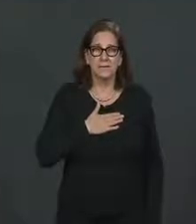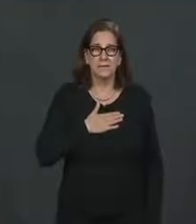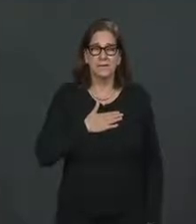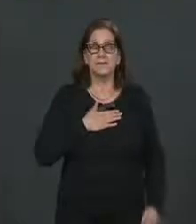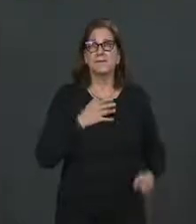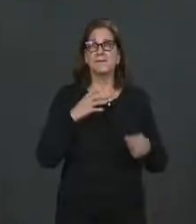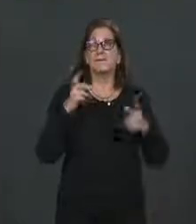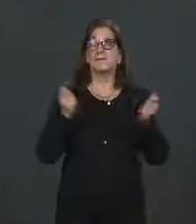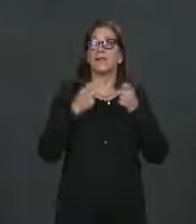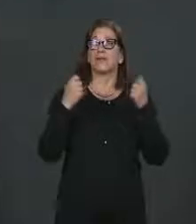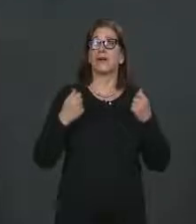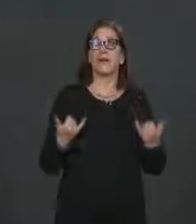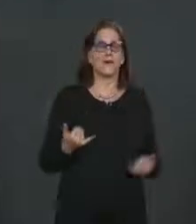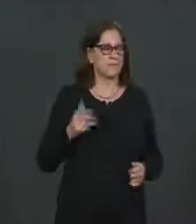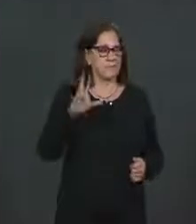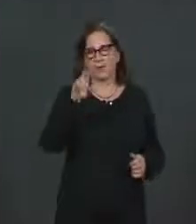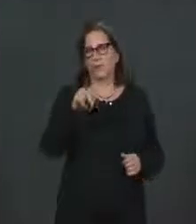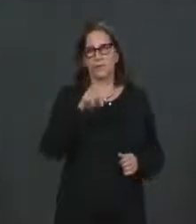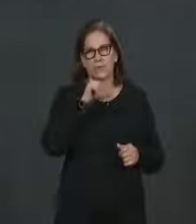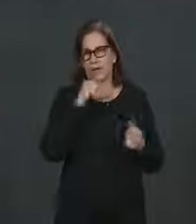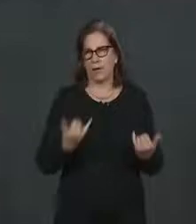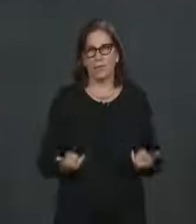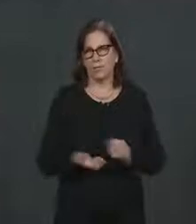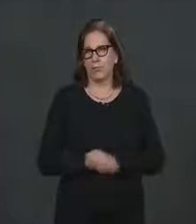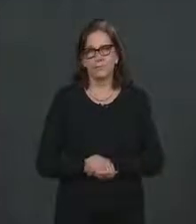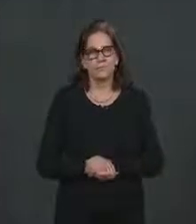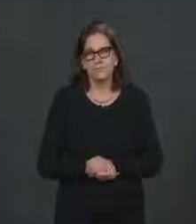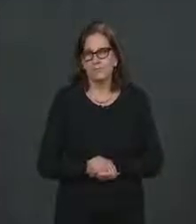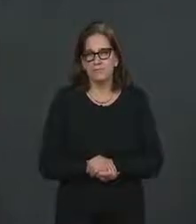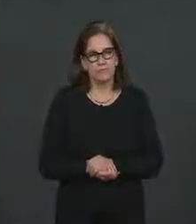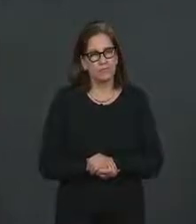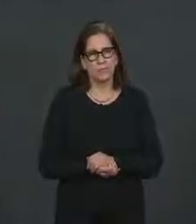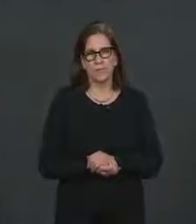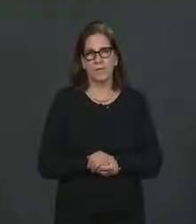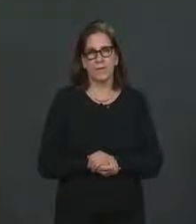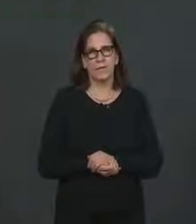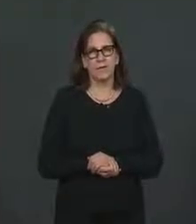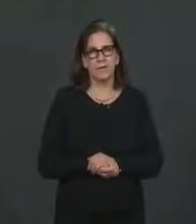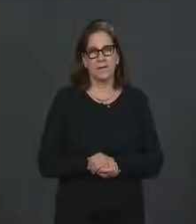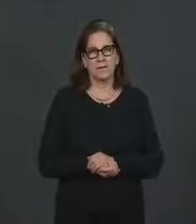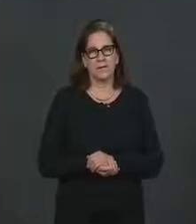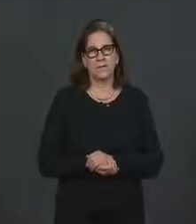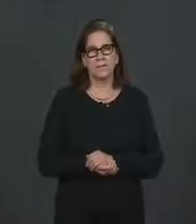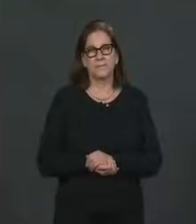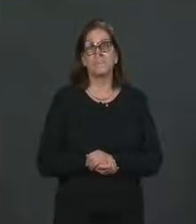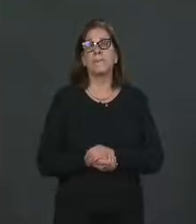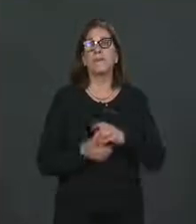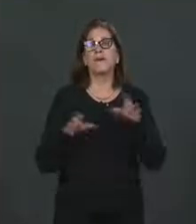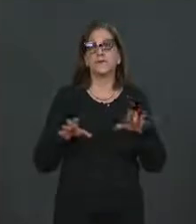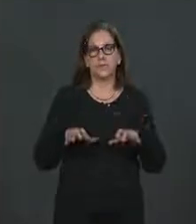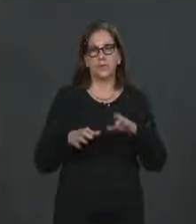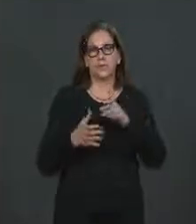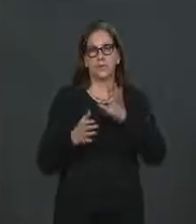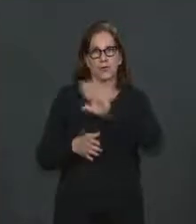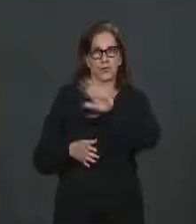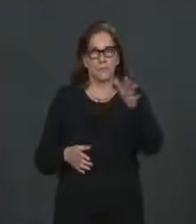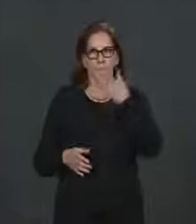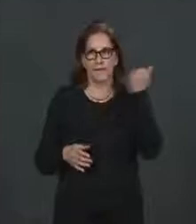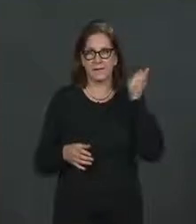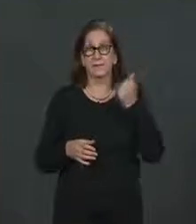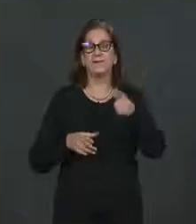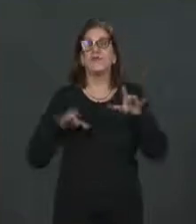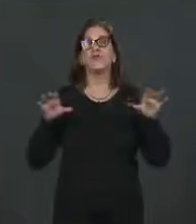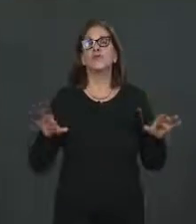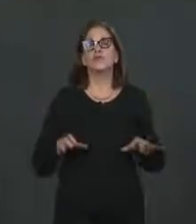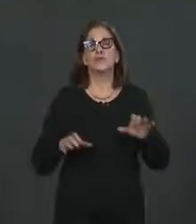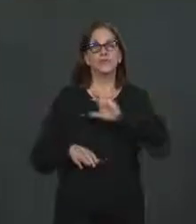It is time to do what we do best as a country, our duty, our jobs,